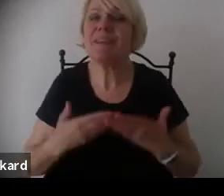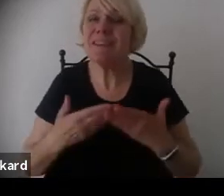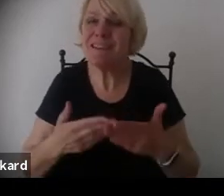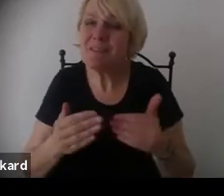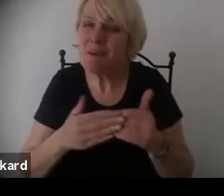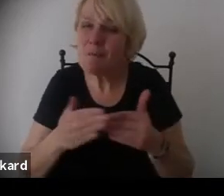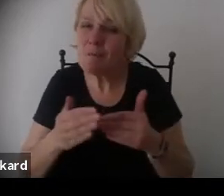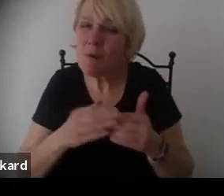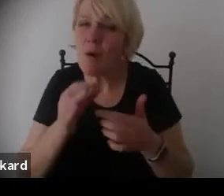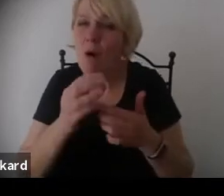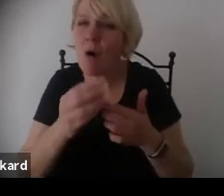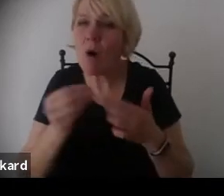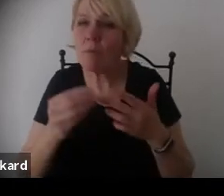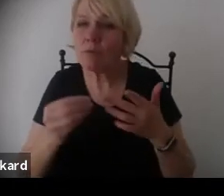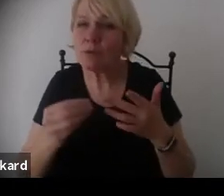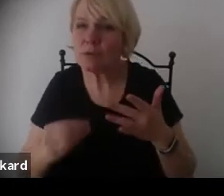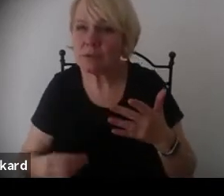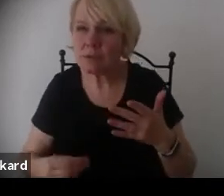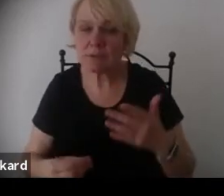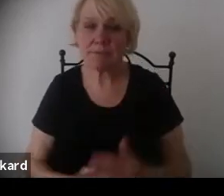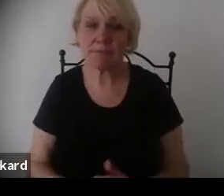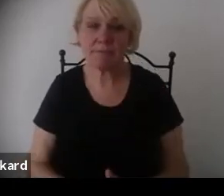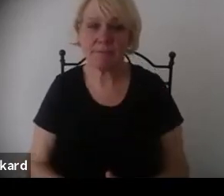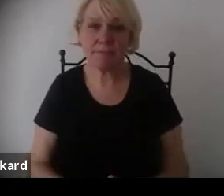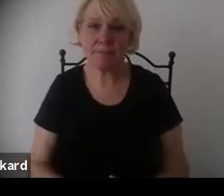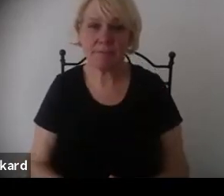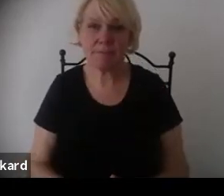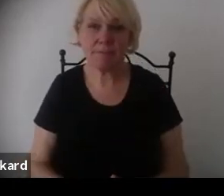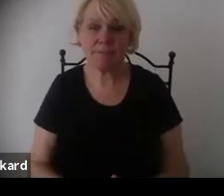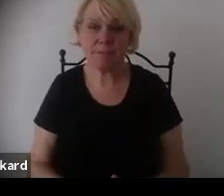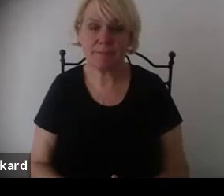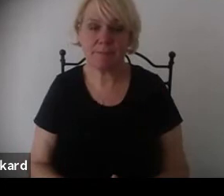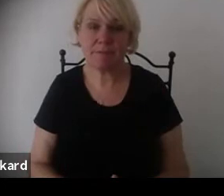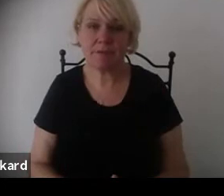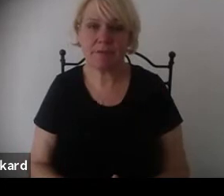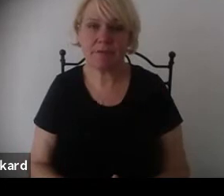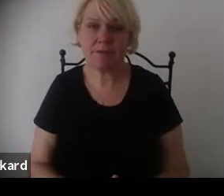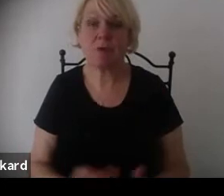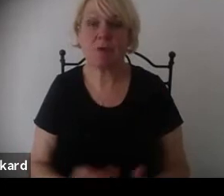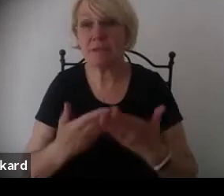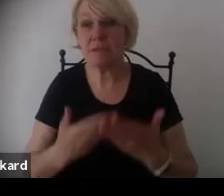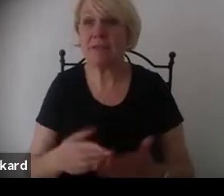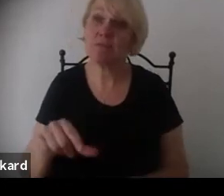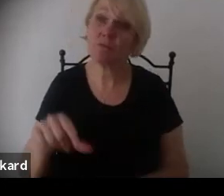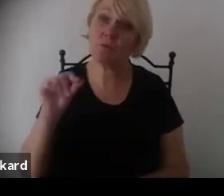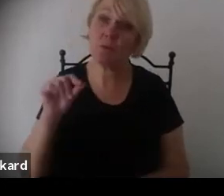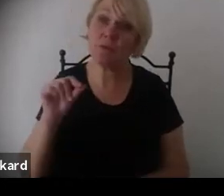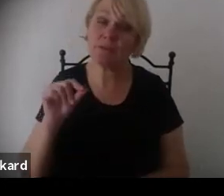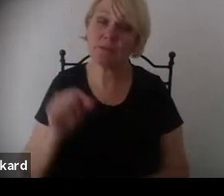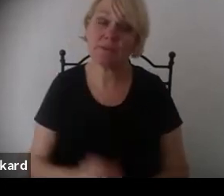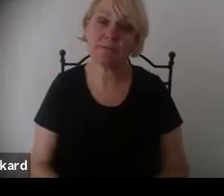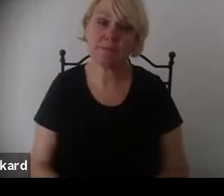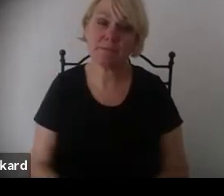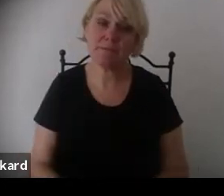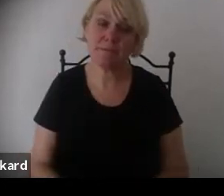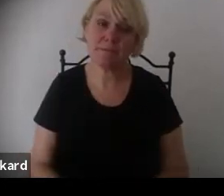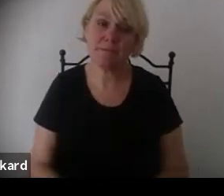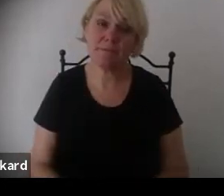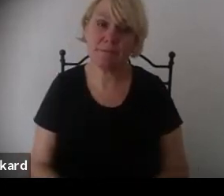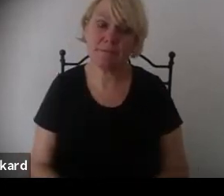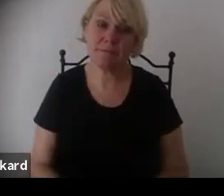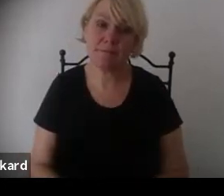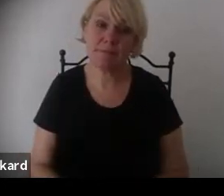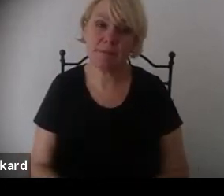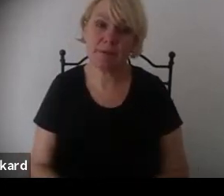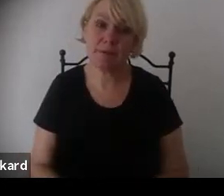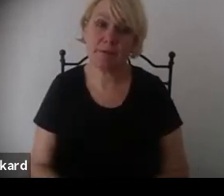options, and it gives us the opportunity to give people a choice. But myself, being a